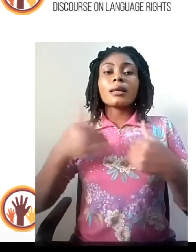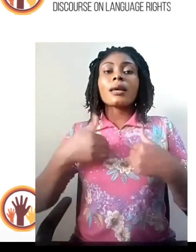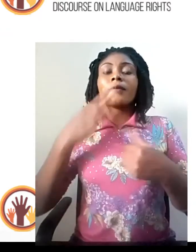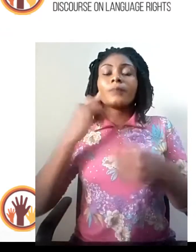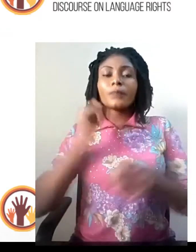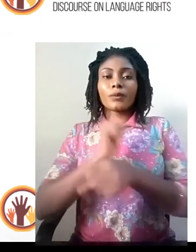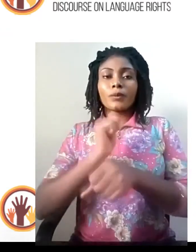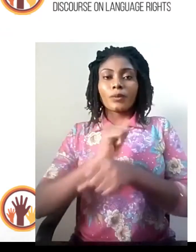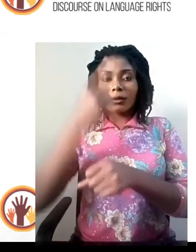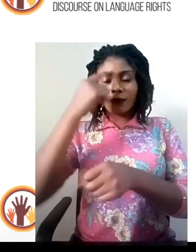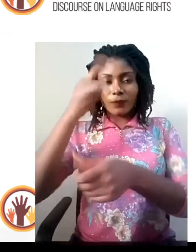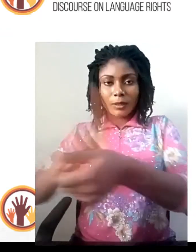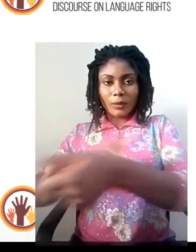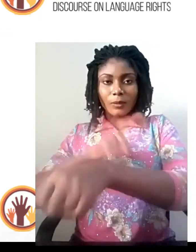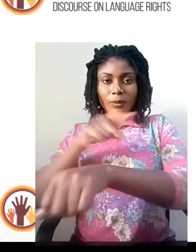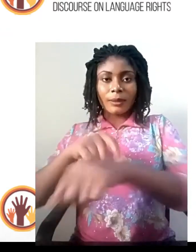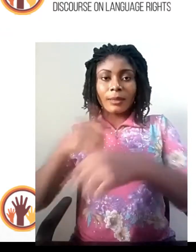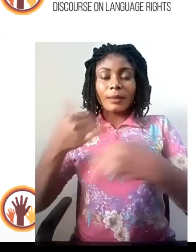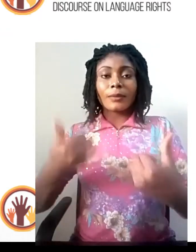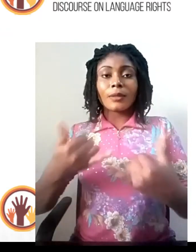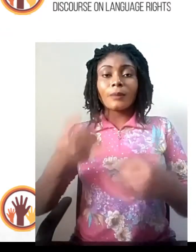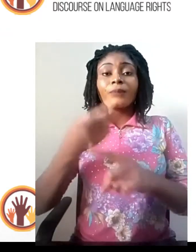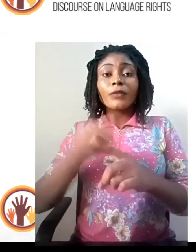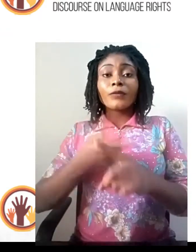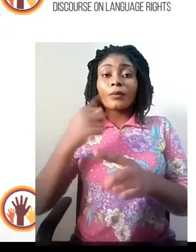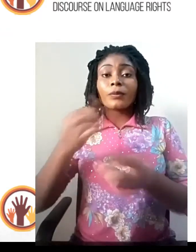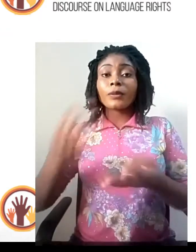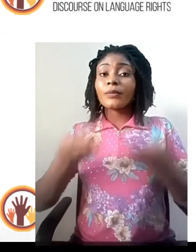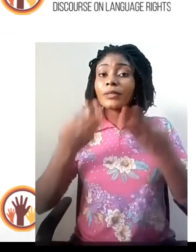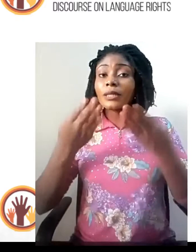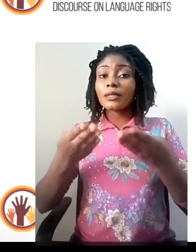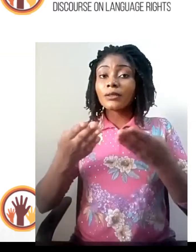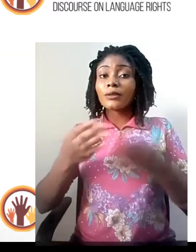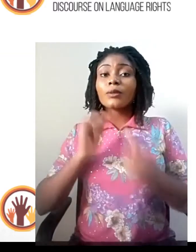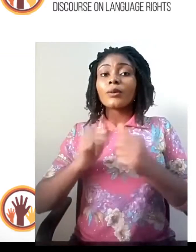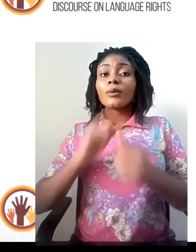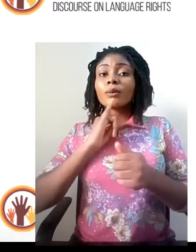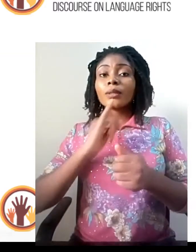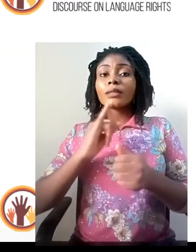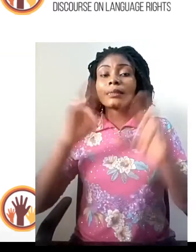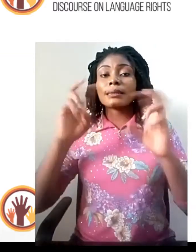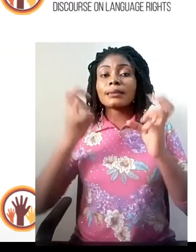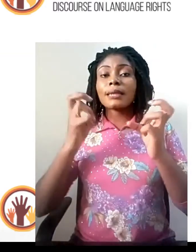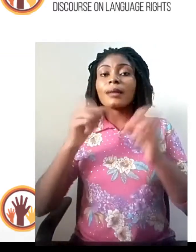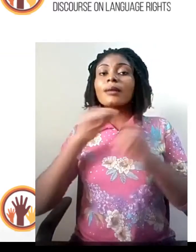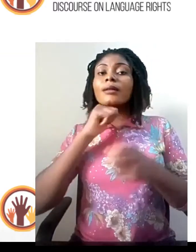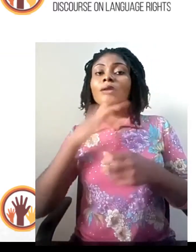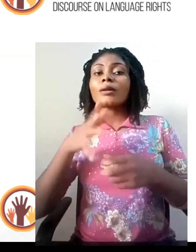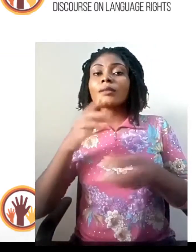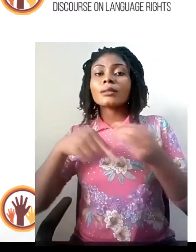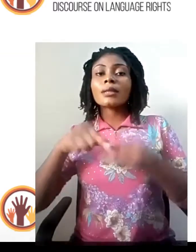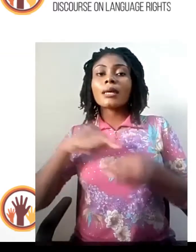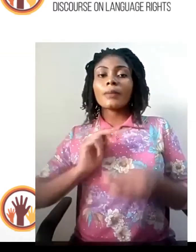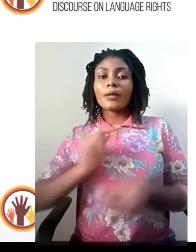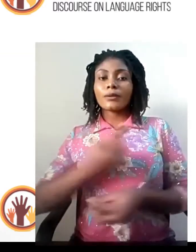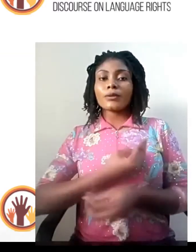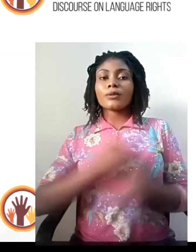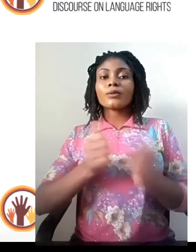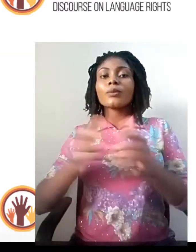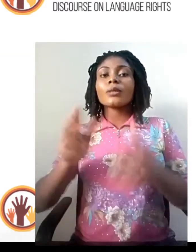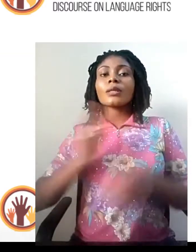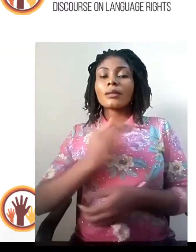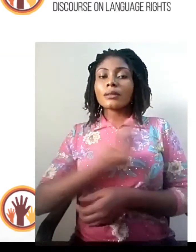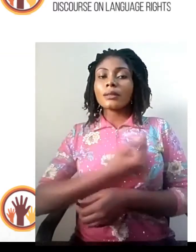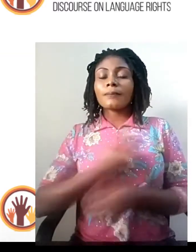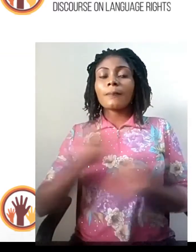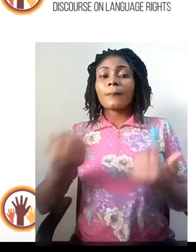So from their presentation, which is tagged Nothing About Us Without Us, the challenges in research on